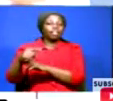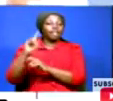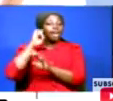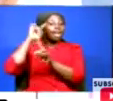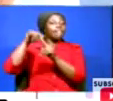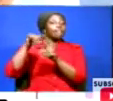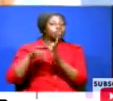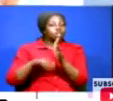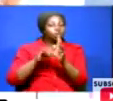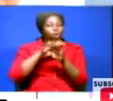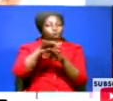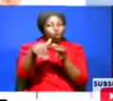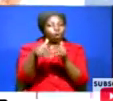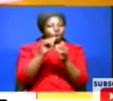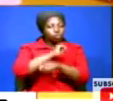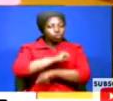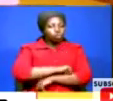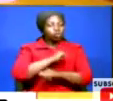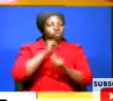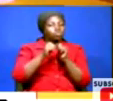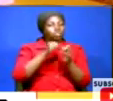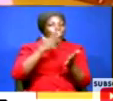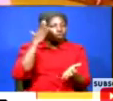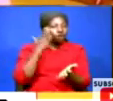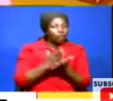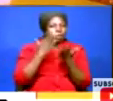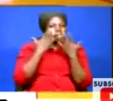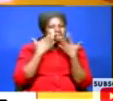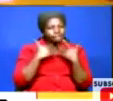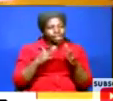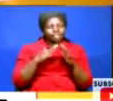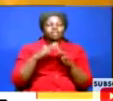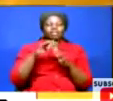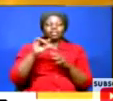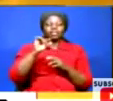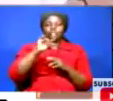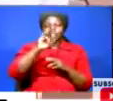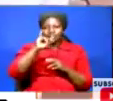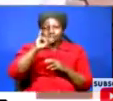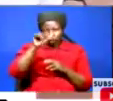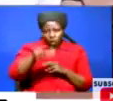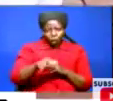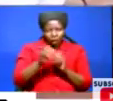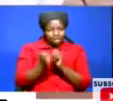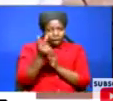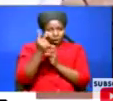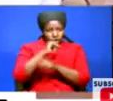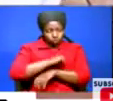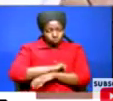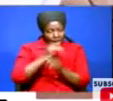shule zote ambazo zimebainishwa kuwa shule za junior secondary baada ya kukamilika kwa